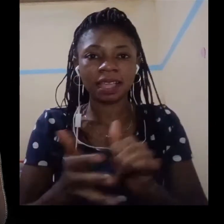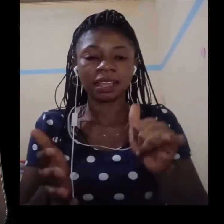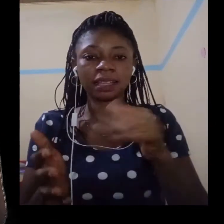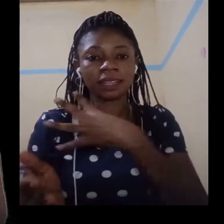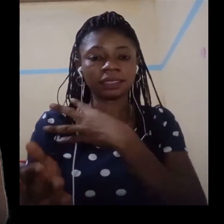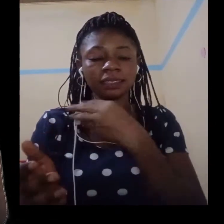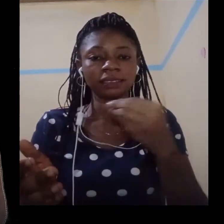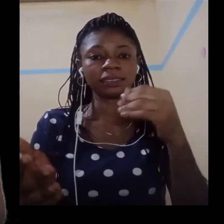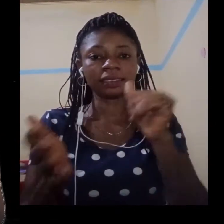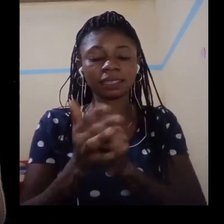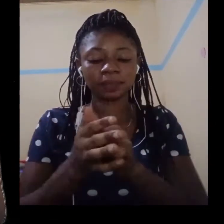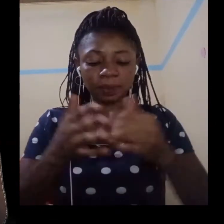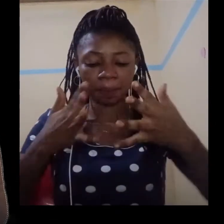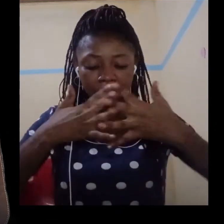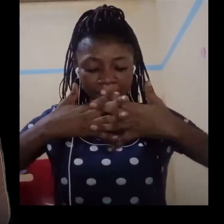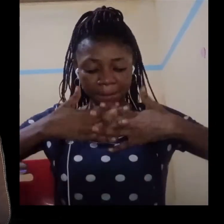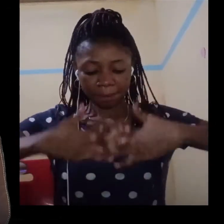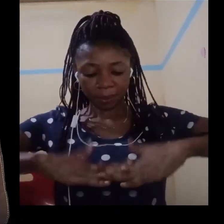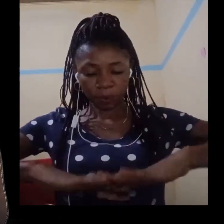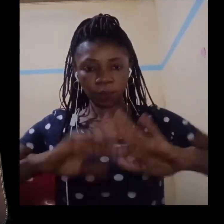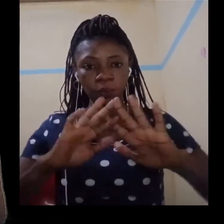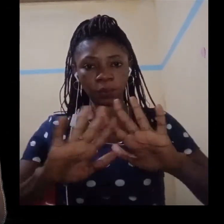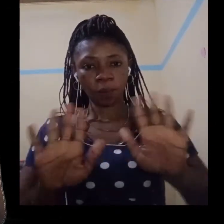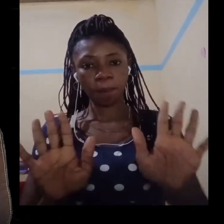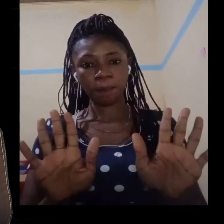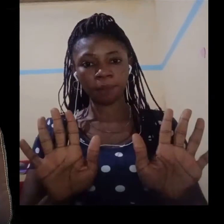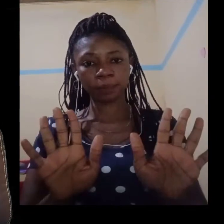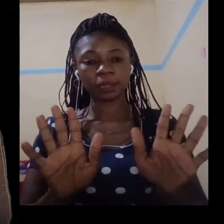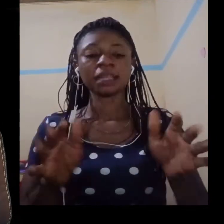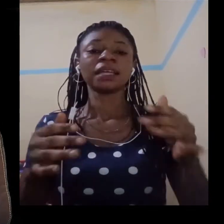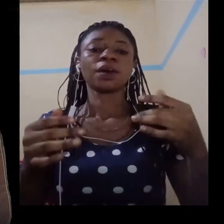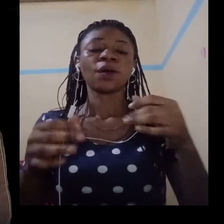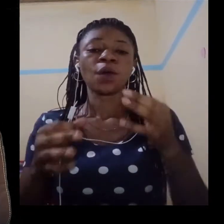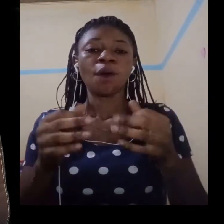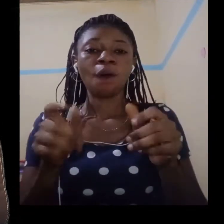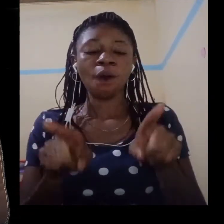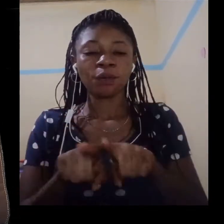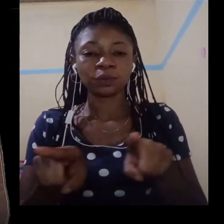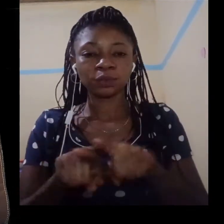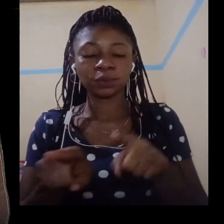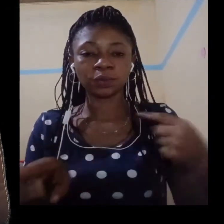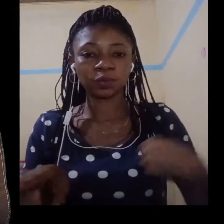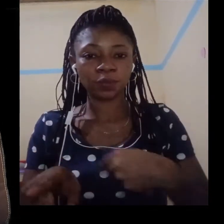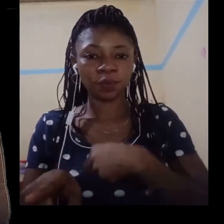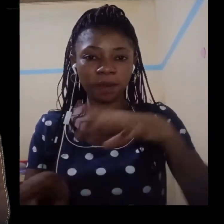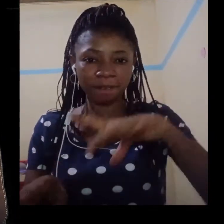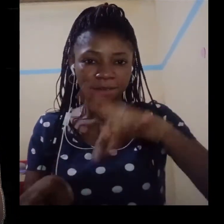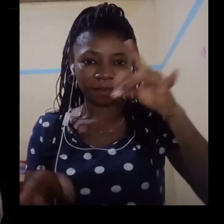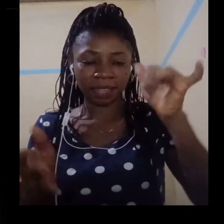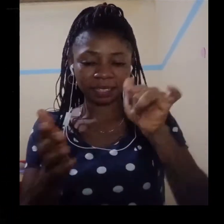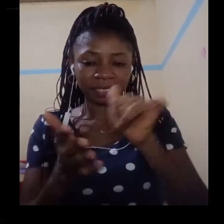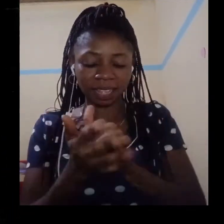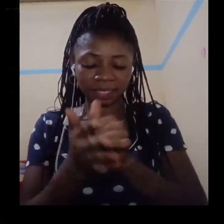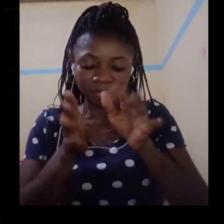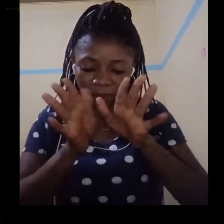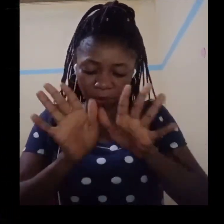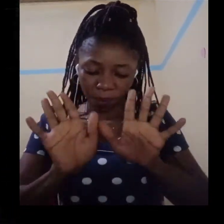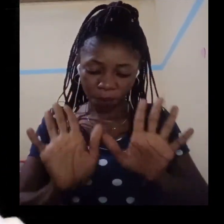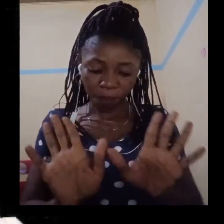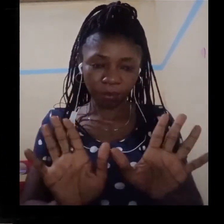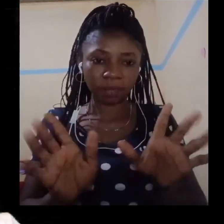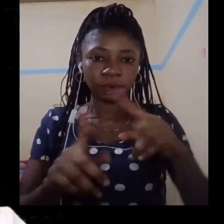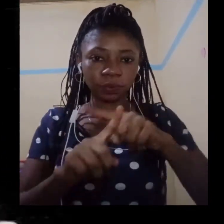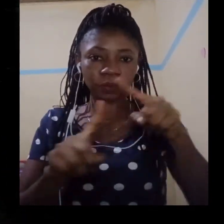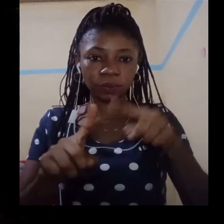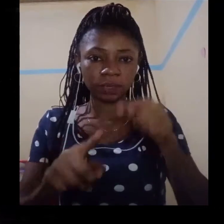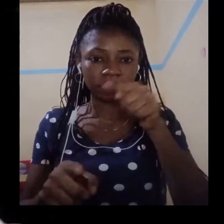signed children, children. She signed open handshake in